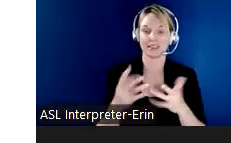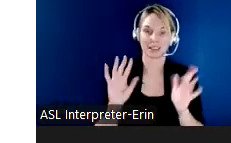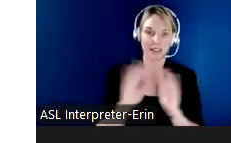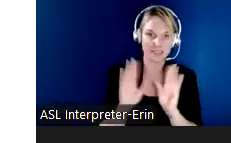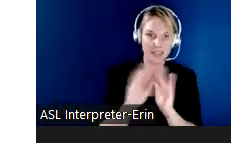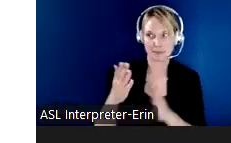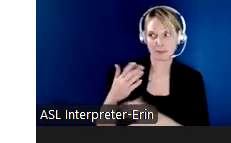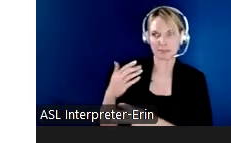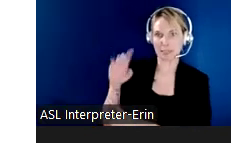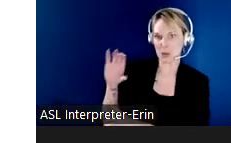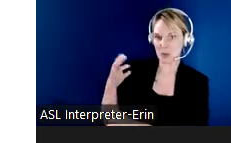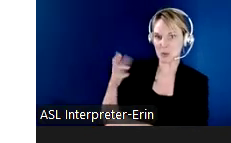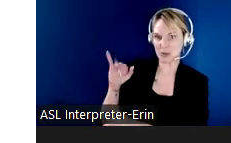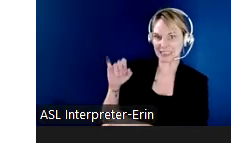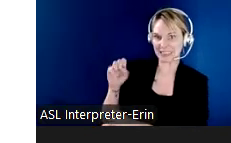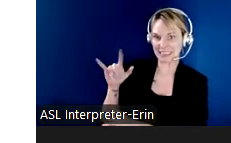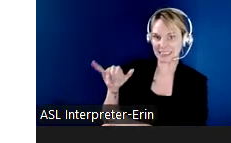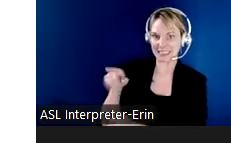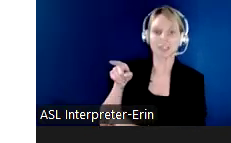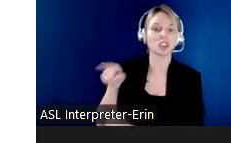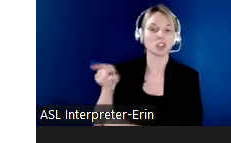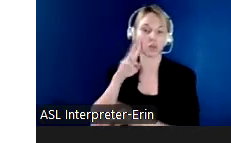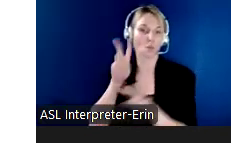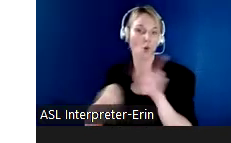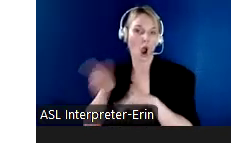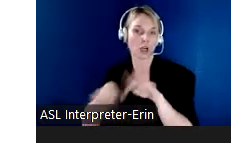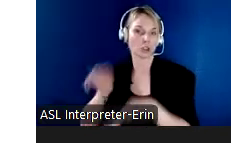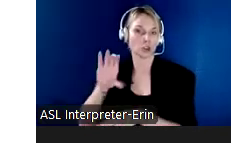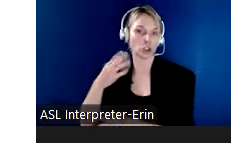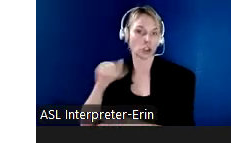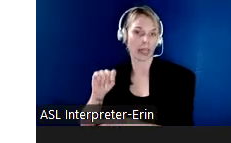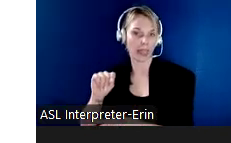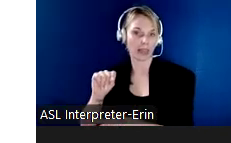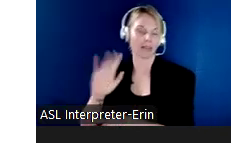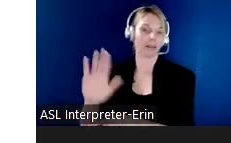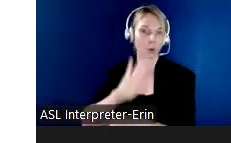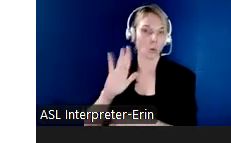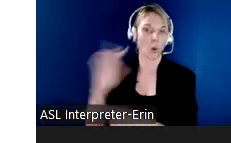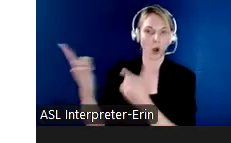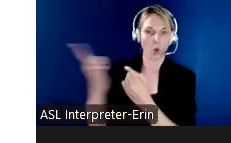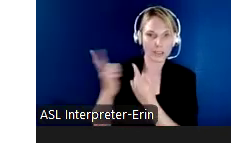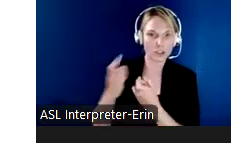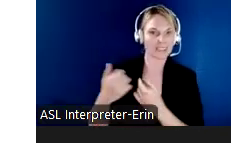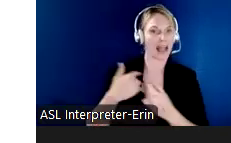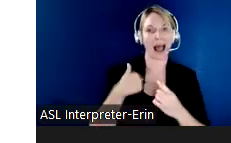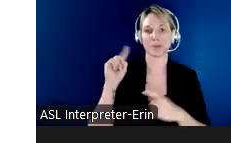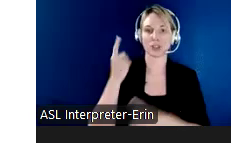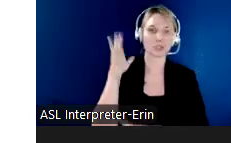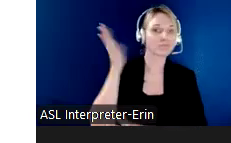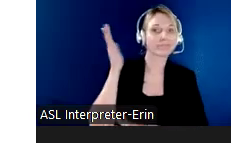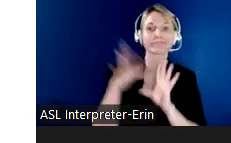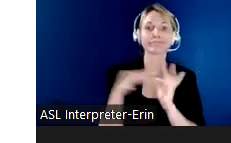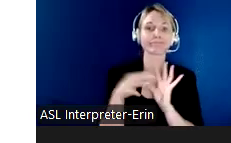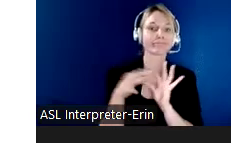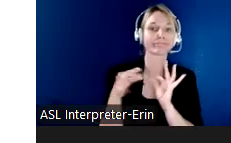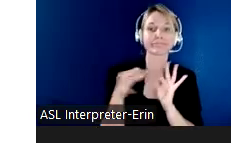colleague Christy, she is monitoring the chat. She's monitoring your questions. I'm just going to run through my presentation, and then once we get to the end, she'll kind of,